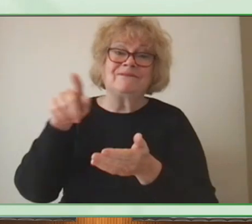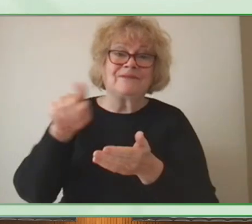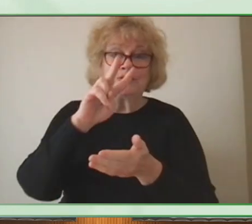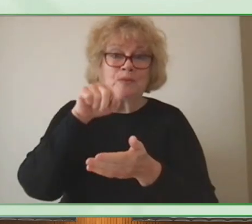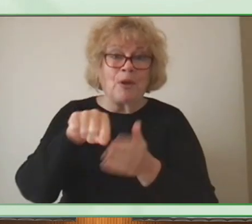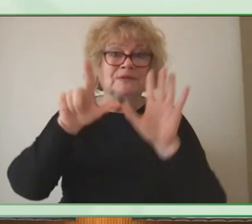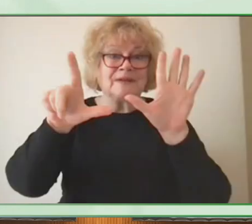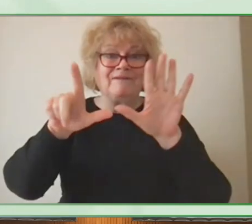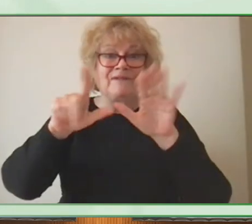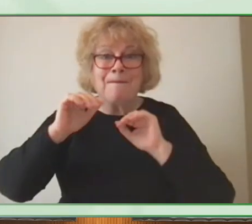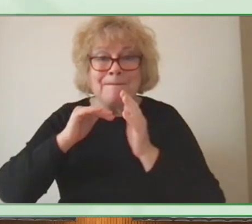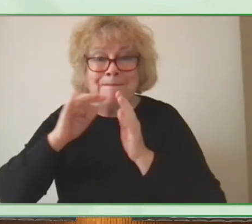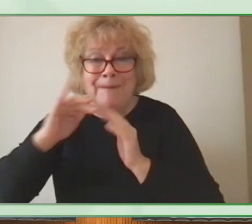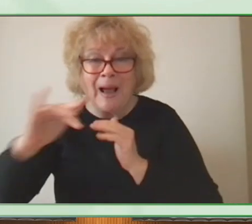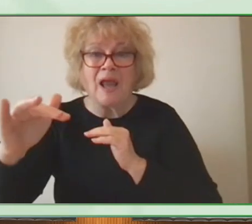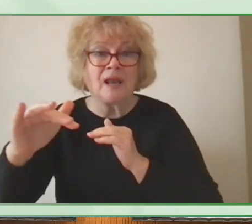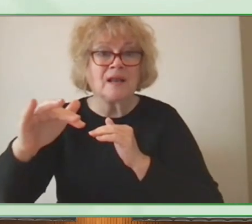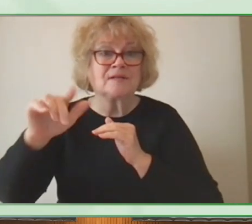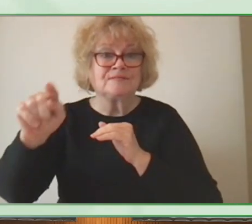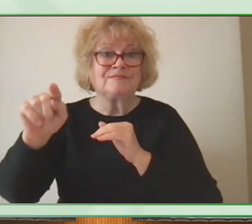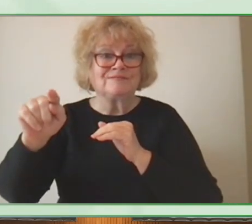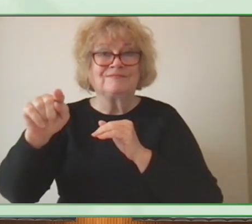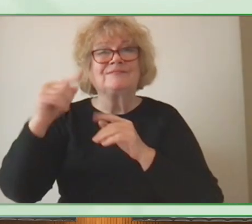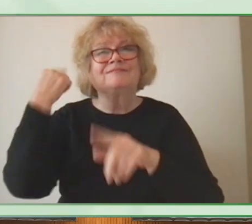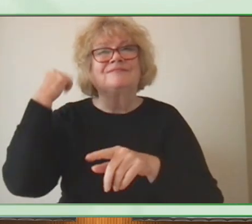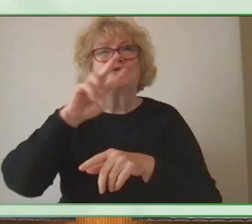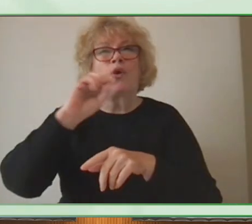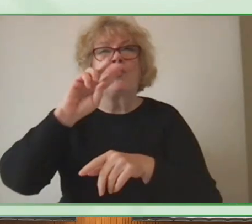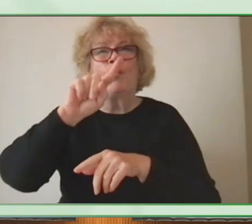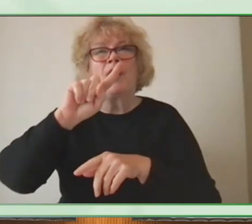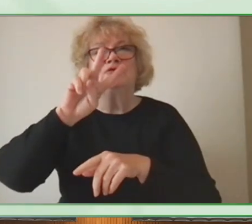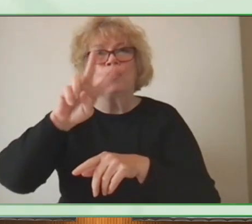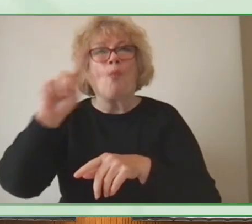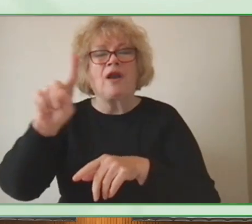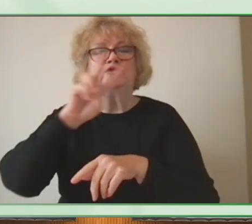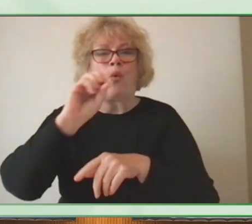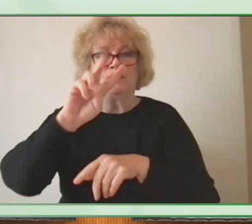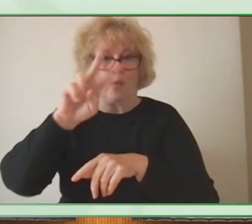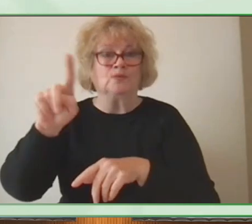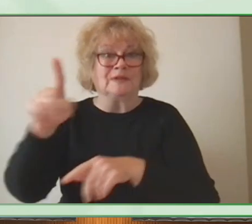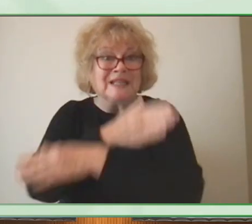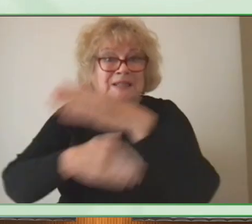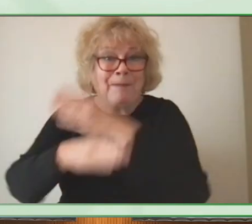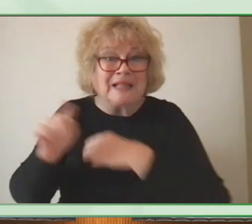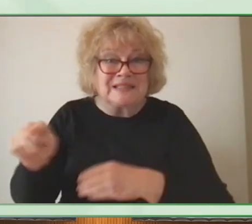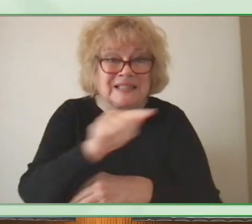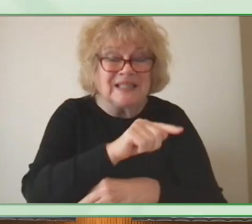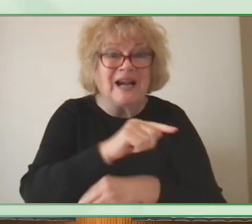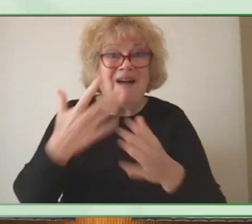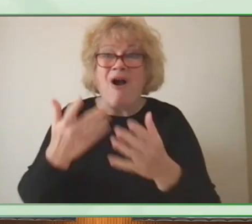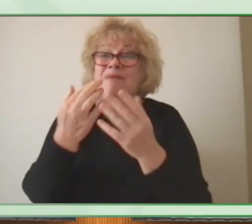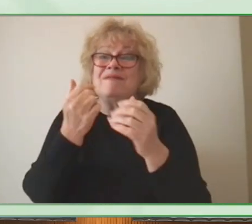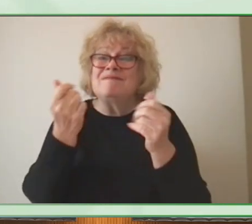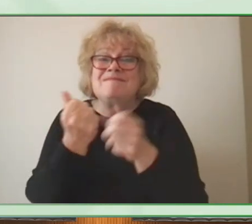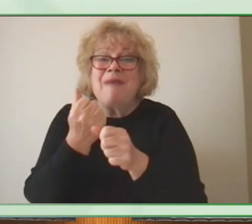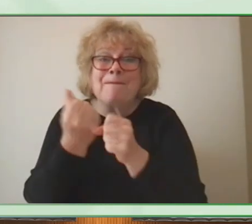is growing because of many civilians and veterans with disabilities we have, and the